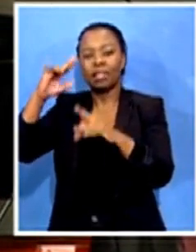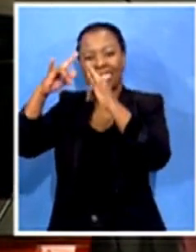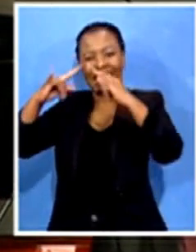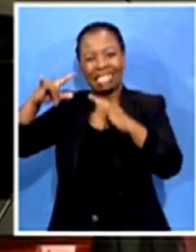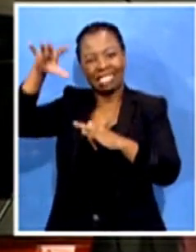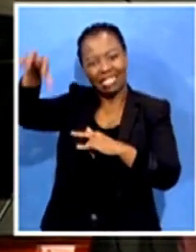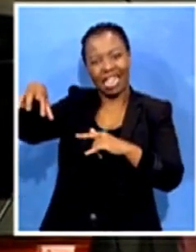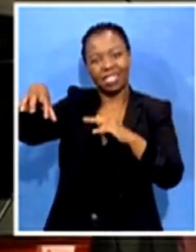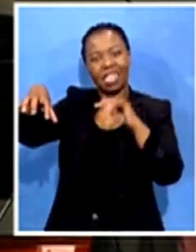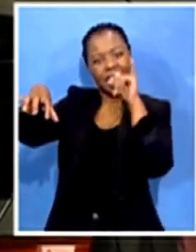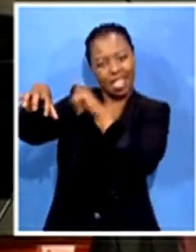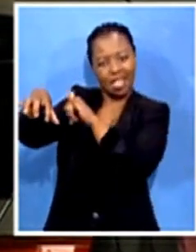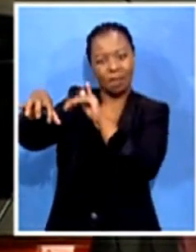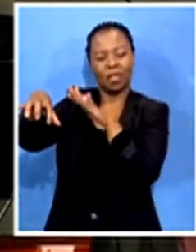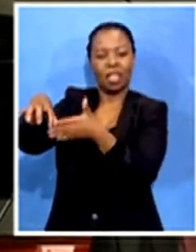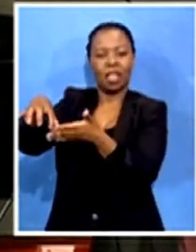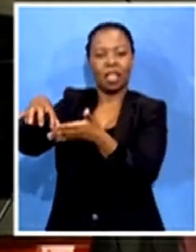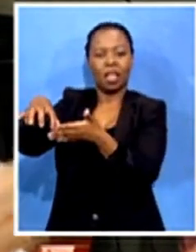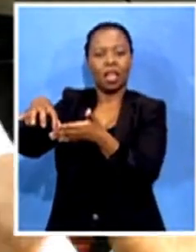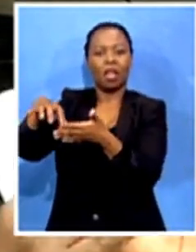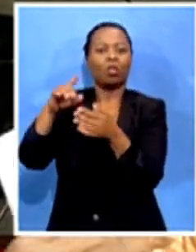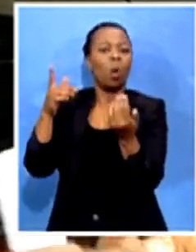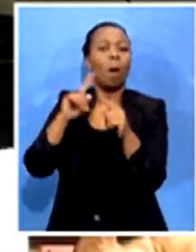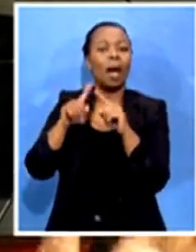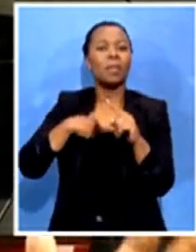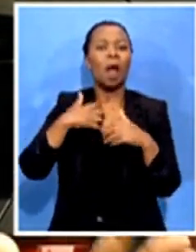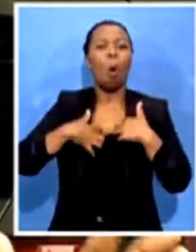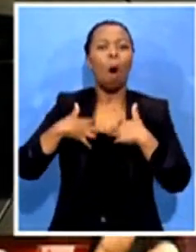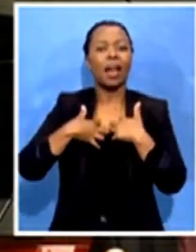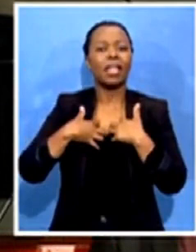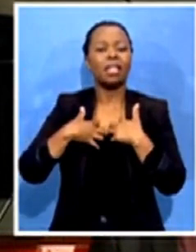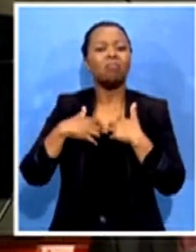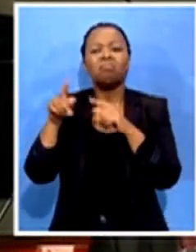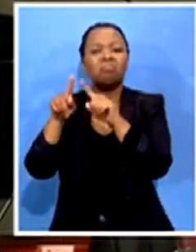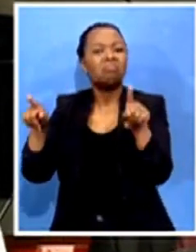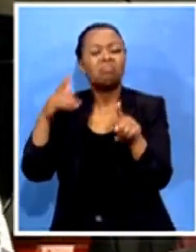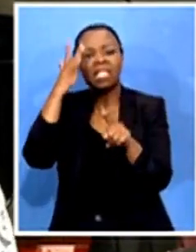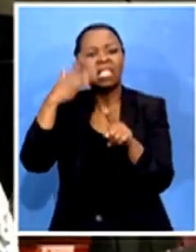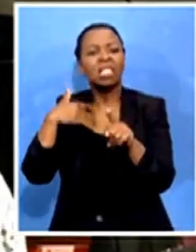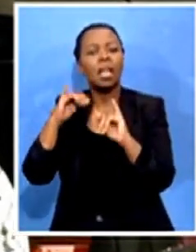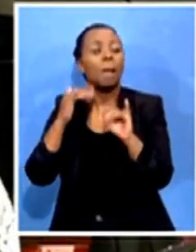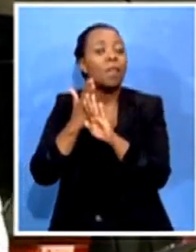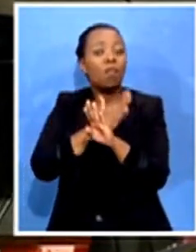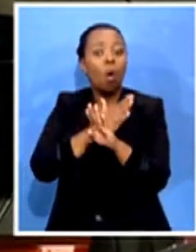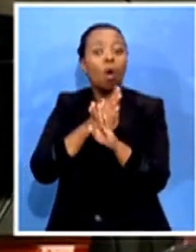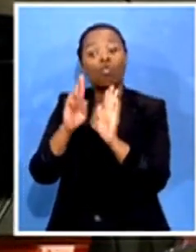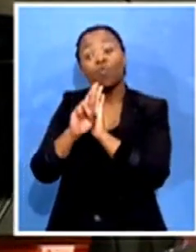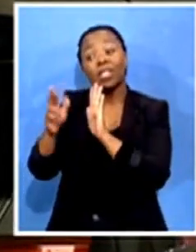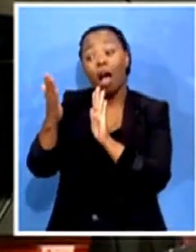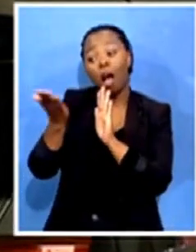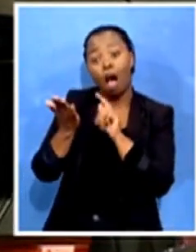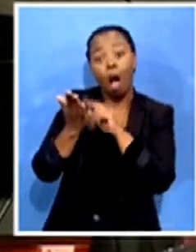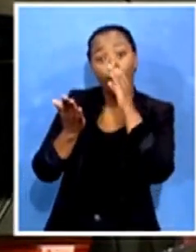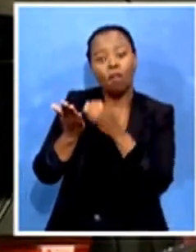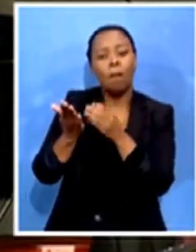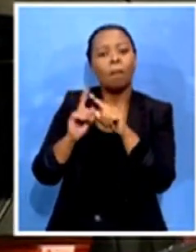what is their condition and how can we help them even before we can get their results confirmed. But I want to say too many